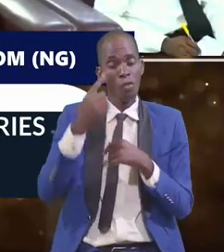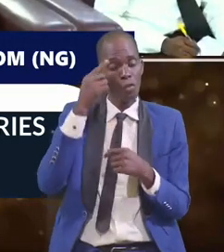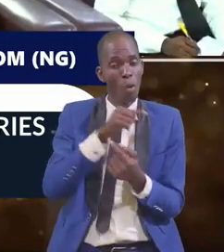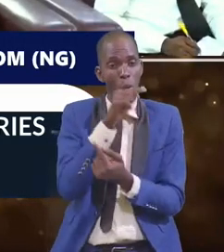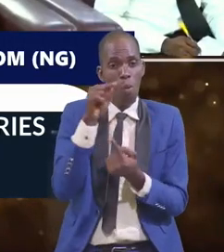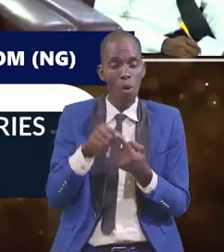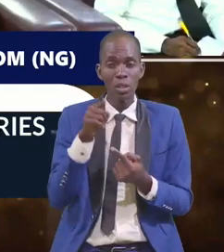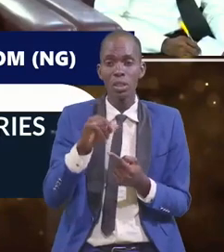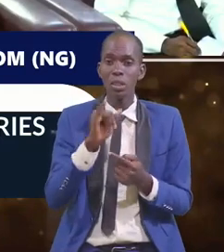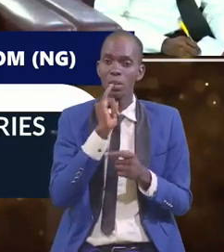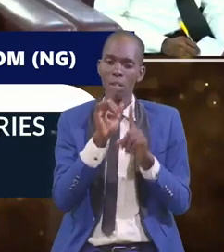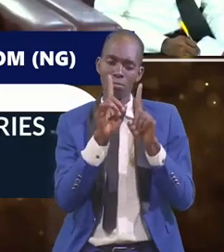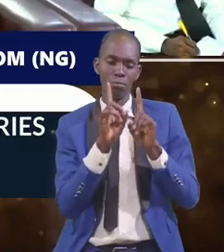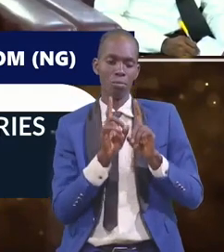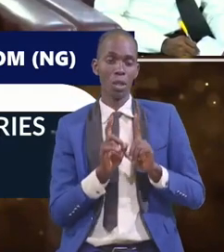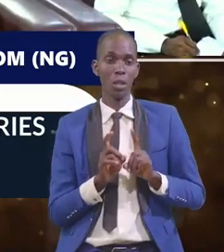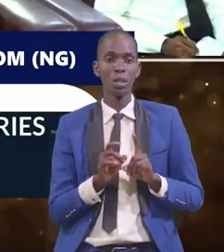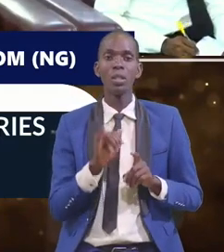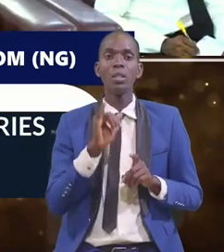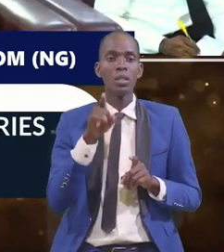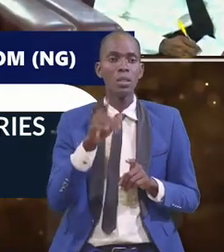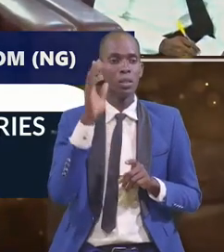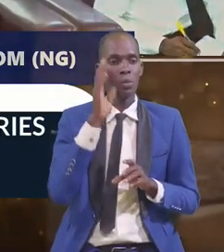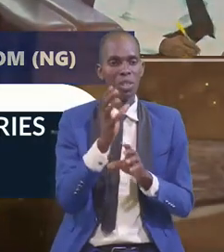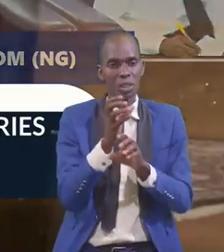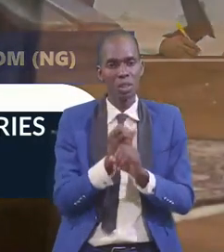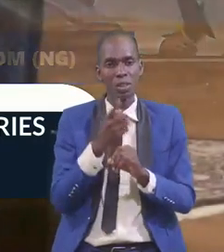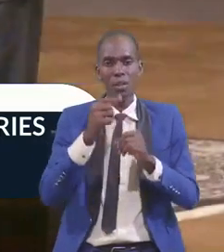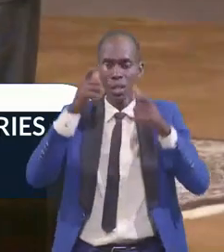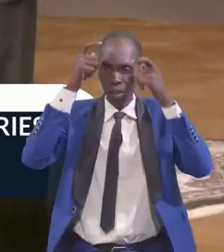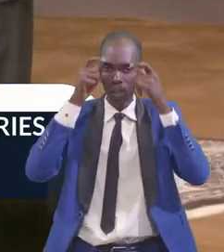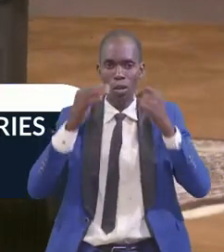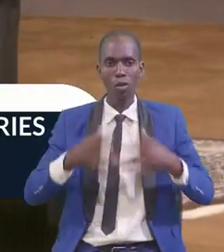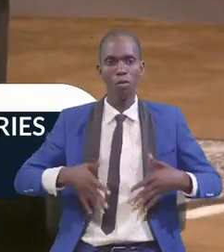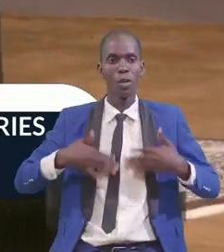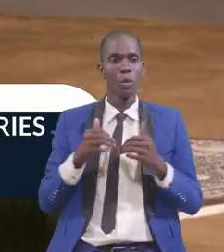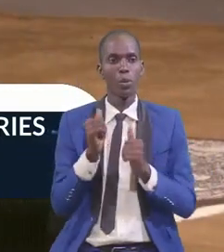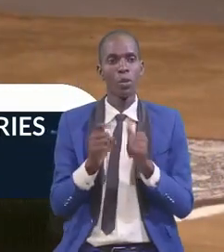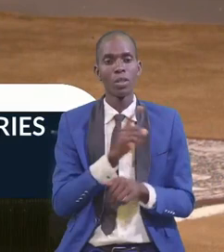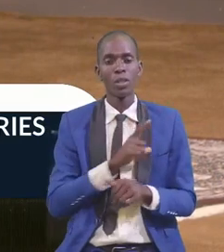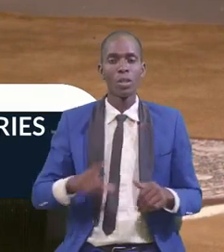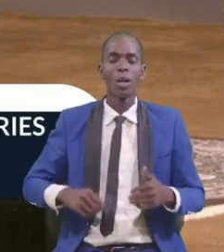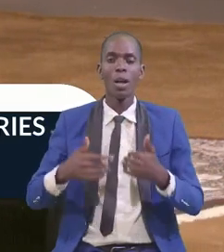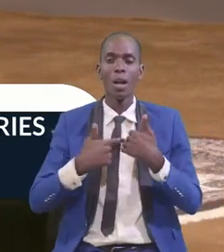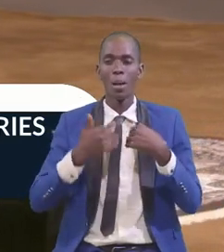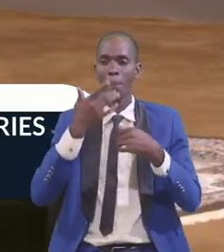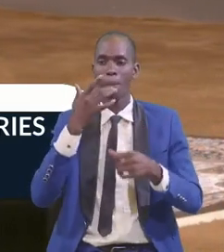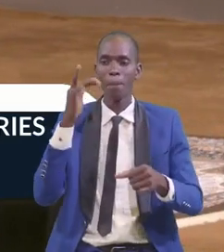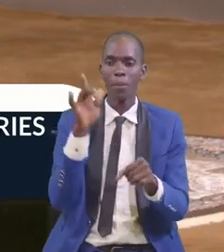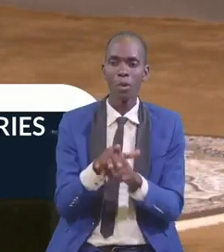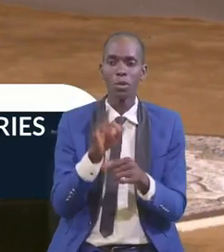shall receive the crown of life, which the Lord has promised